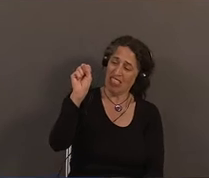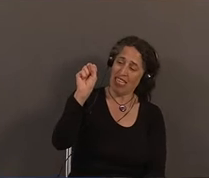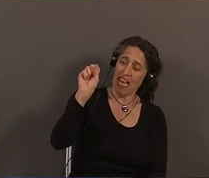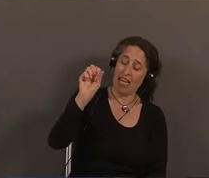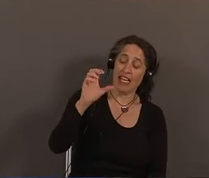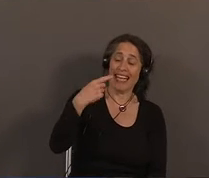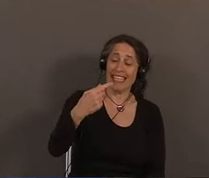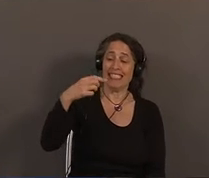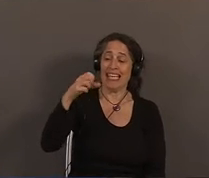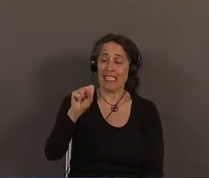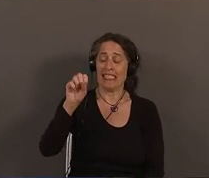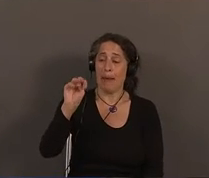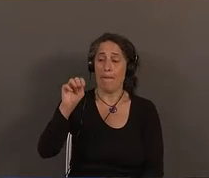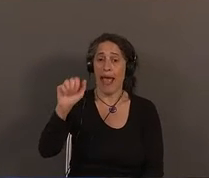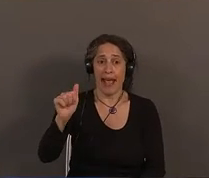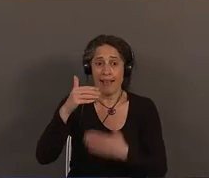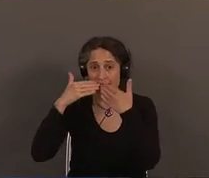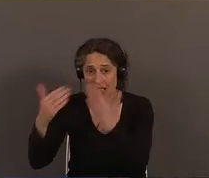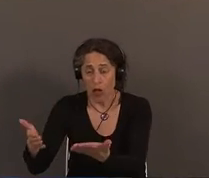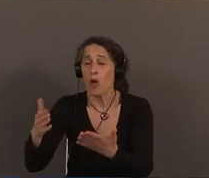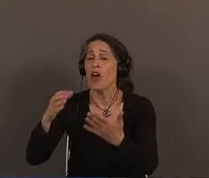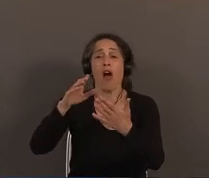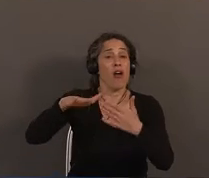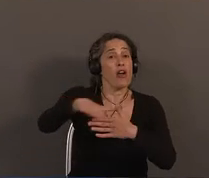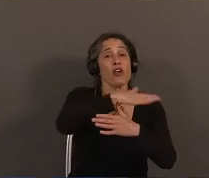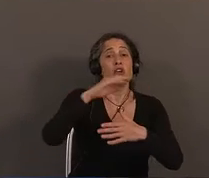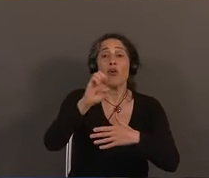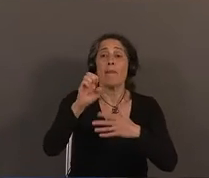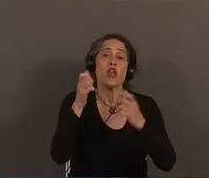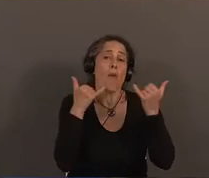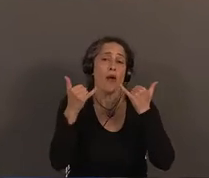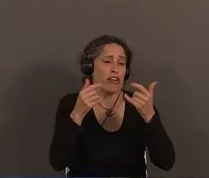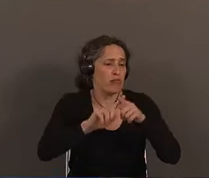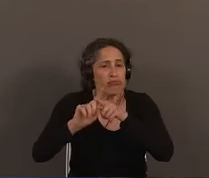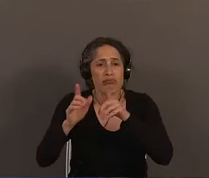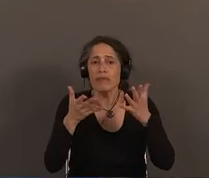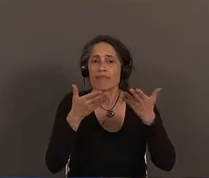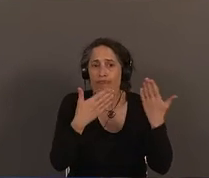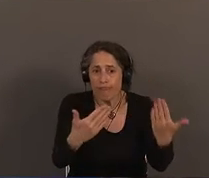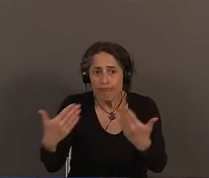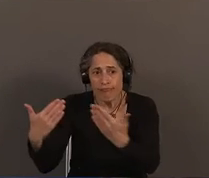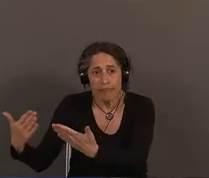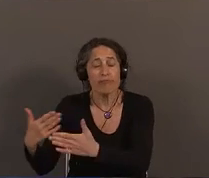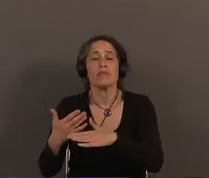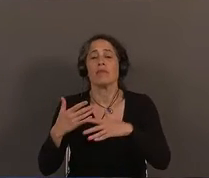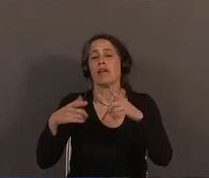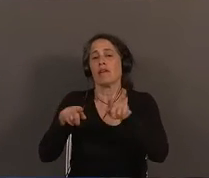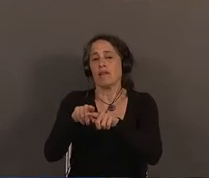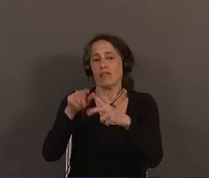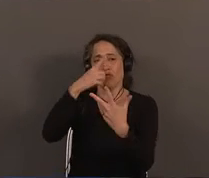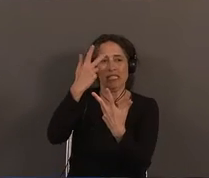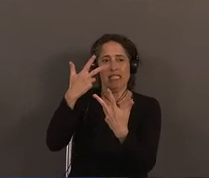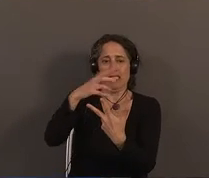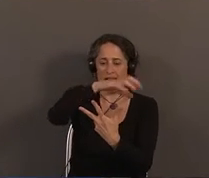of the three institutions. Yes, it was an achievement for all the national regulators, but there was